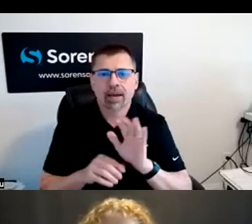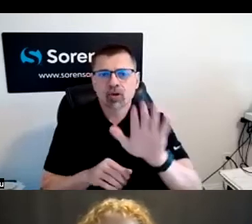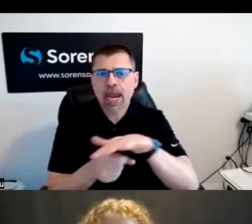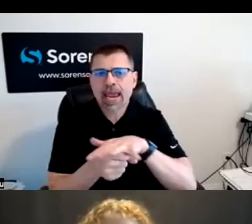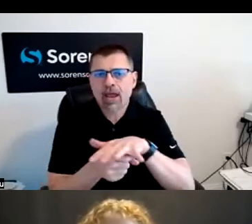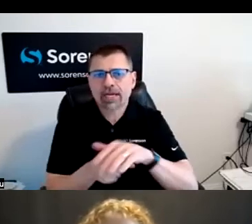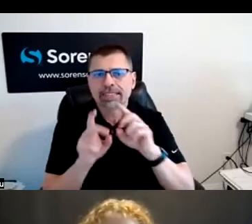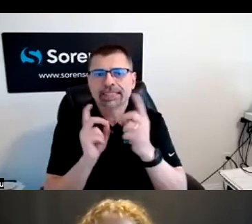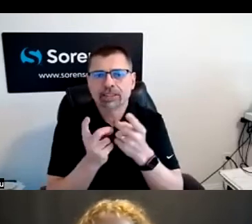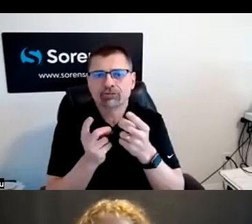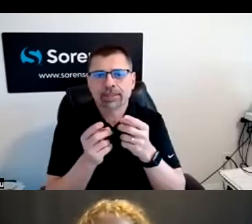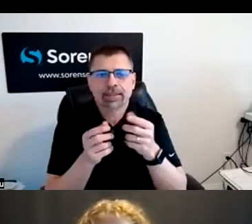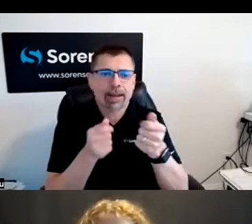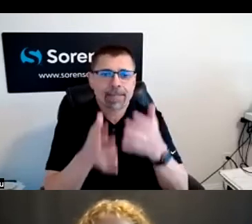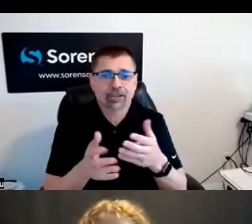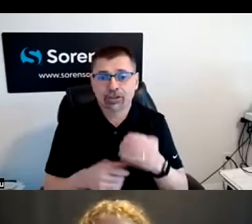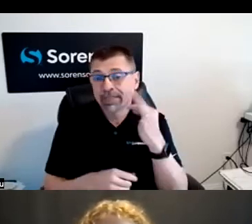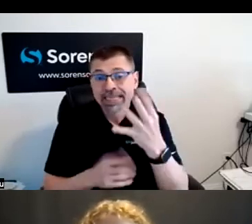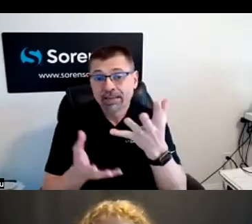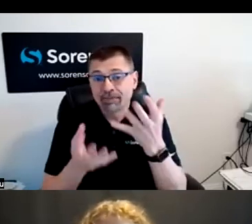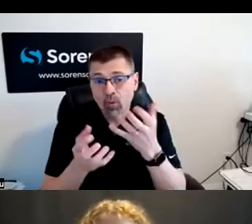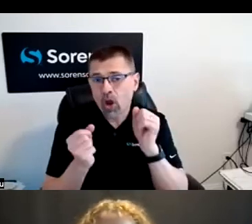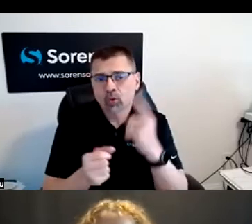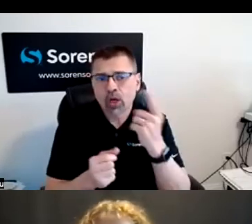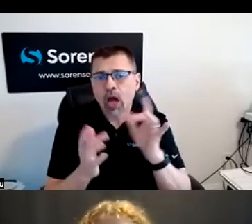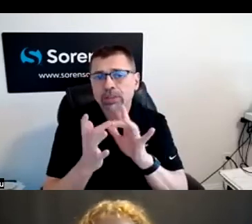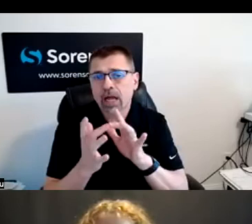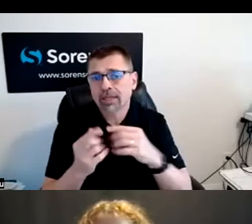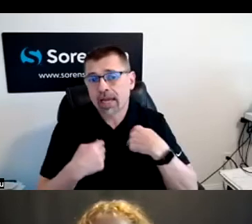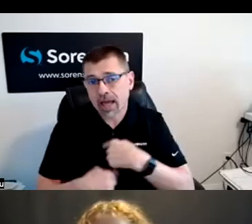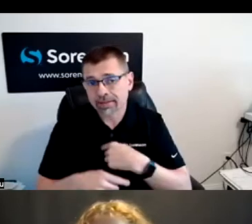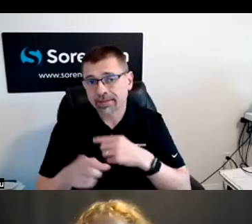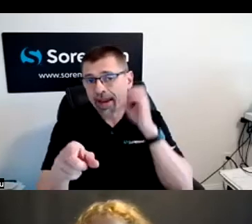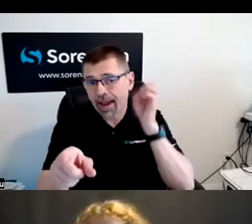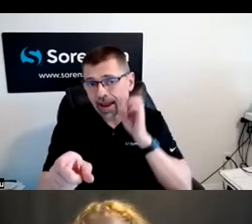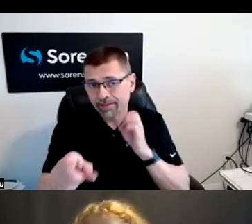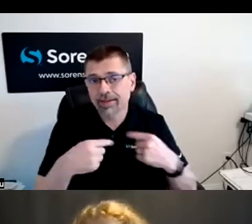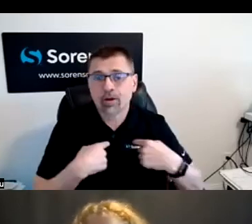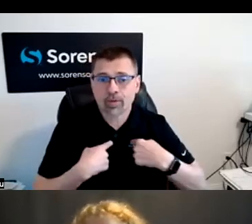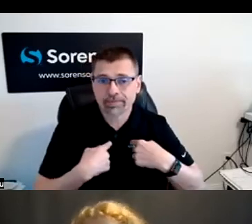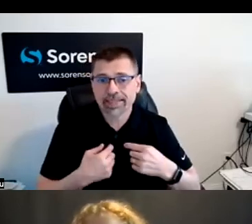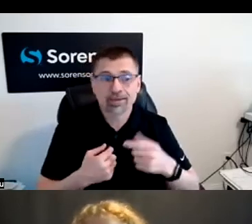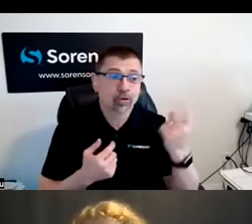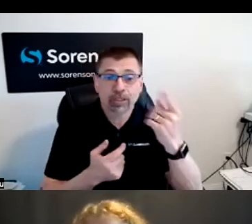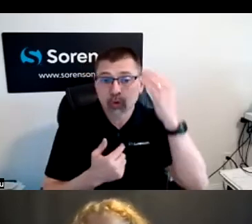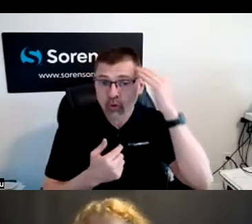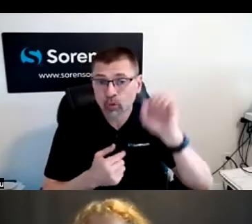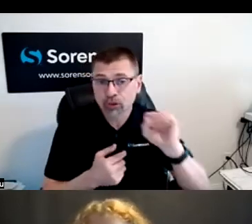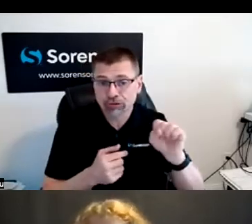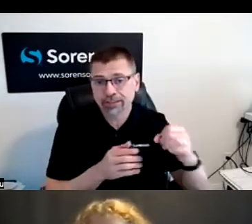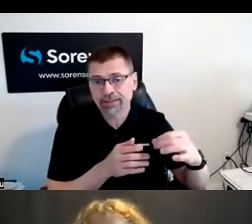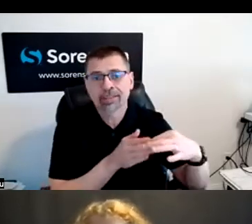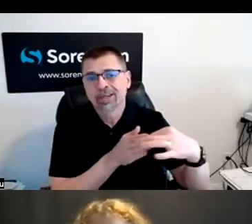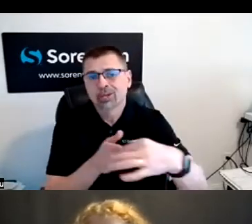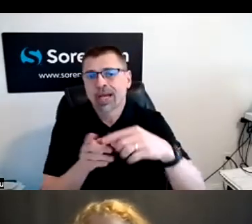with you. You can contact the appropriate district manager based on where you're located, and you could also contact Elena or